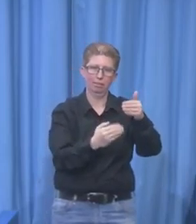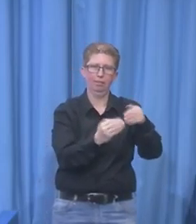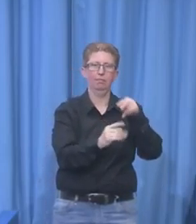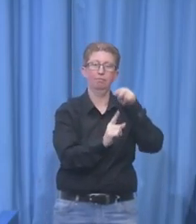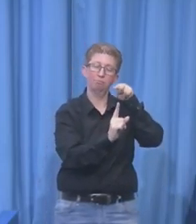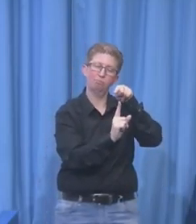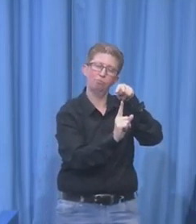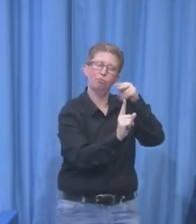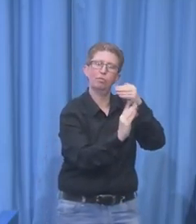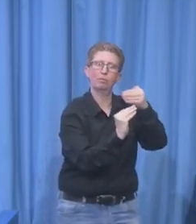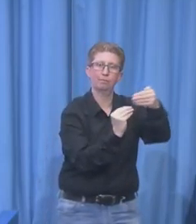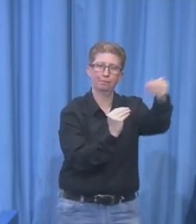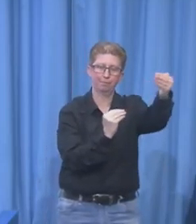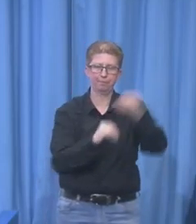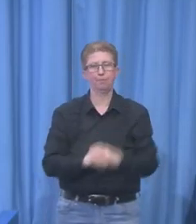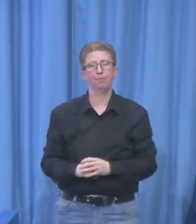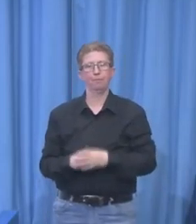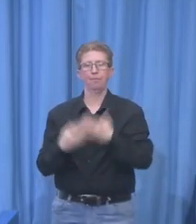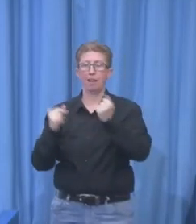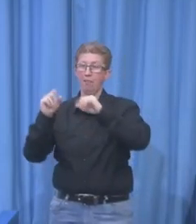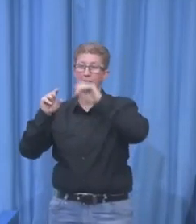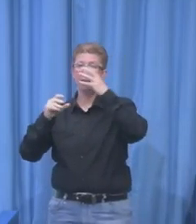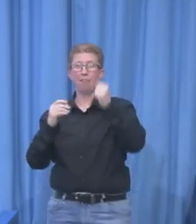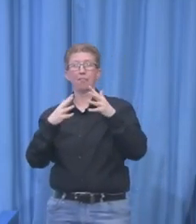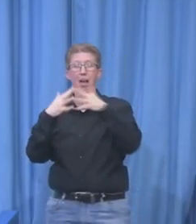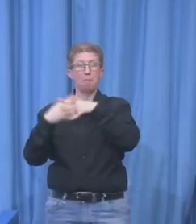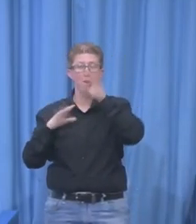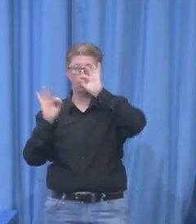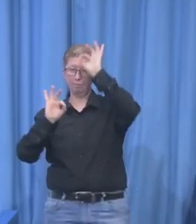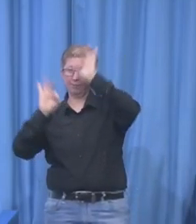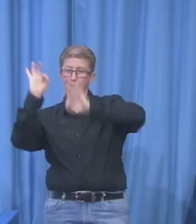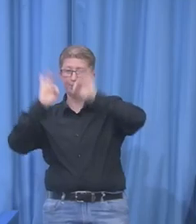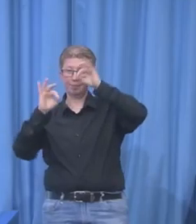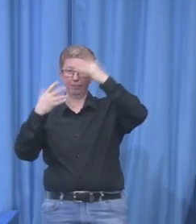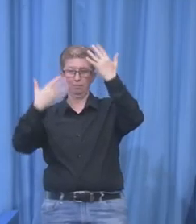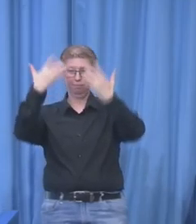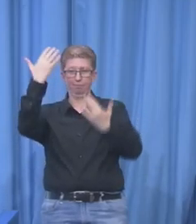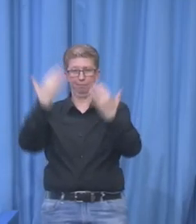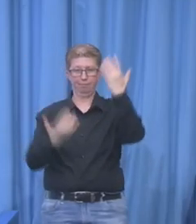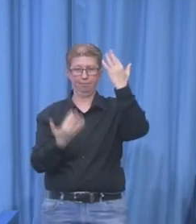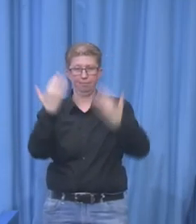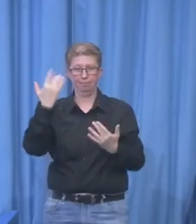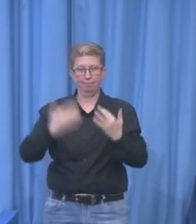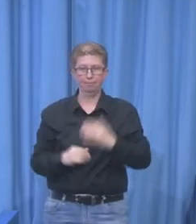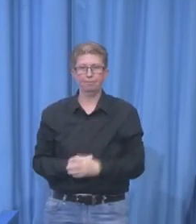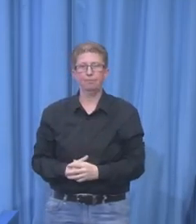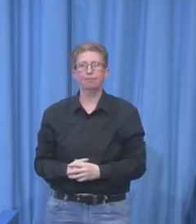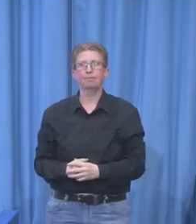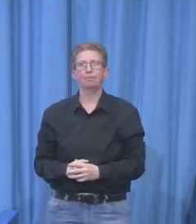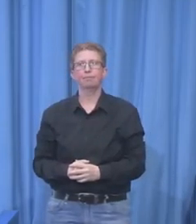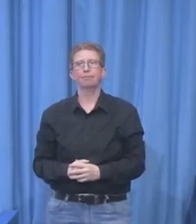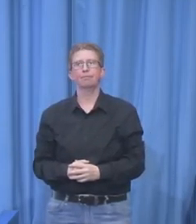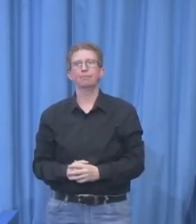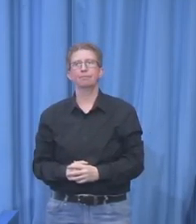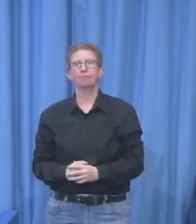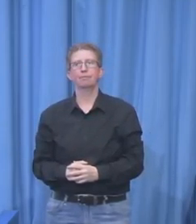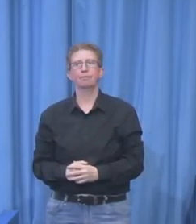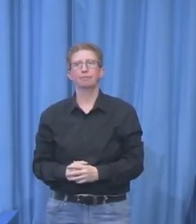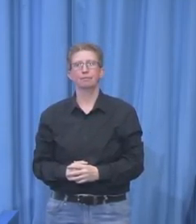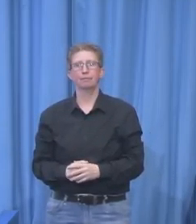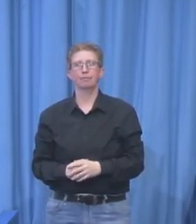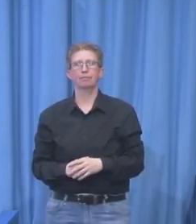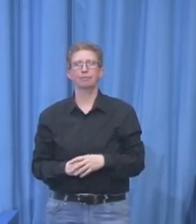45 states. We also have programs in Canada, England, Scotland, Ireland, Holland,